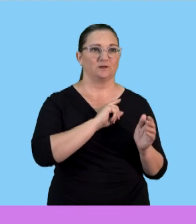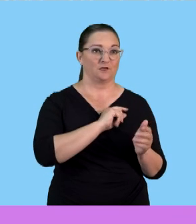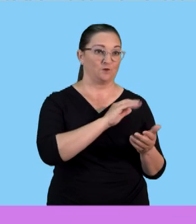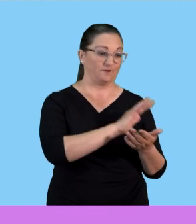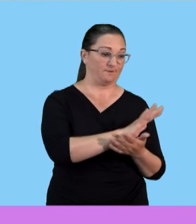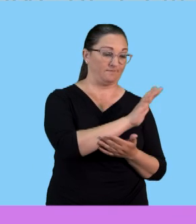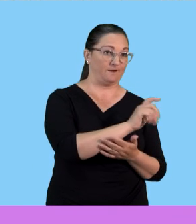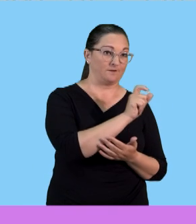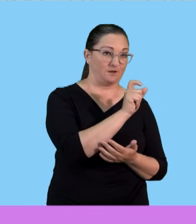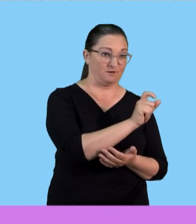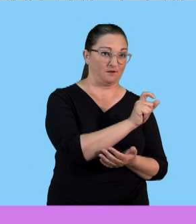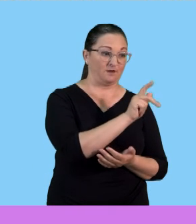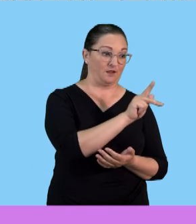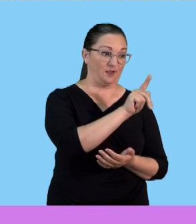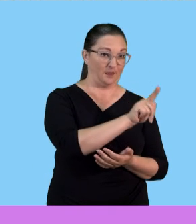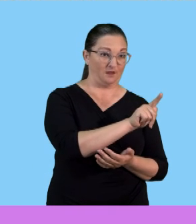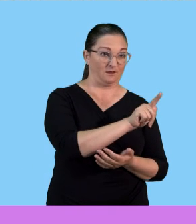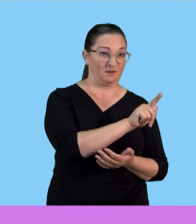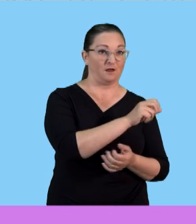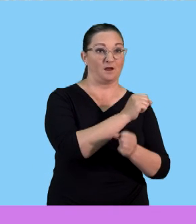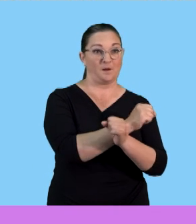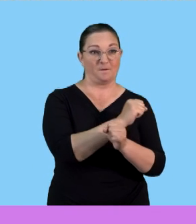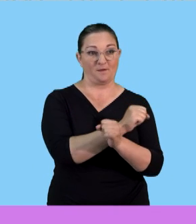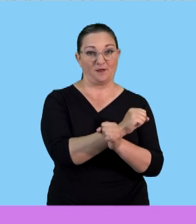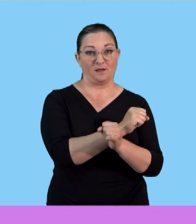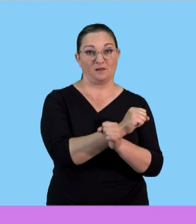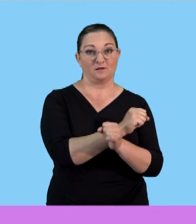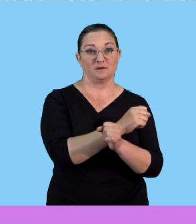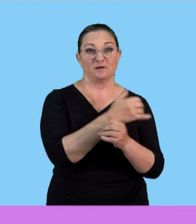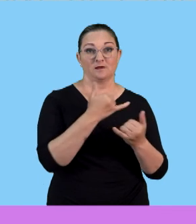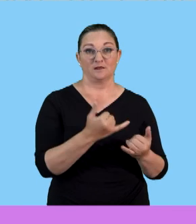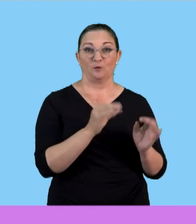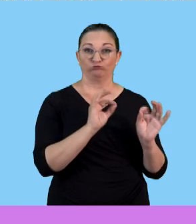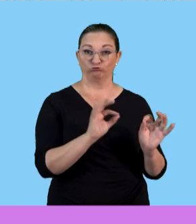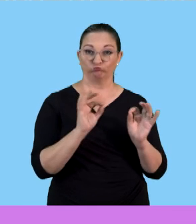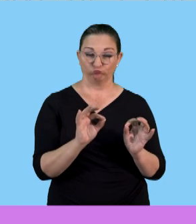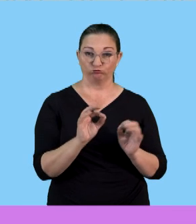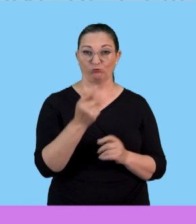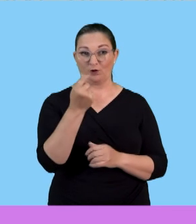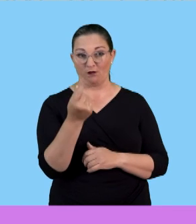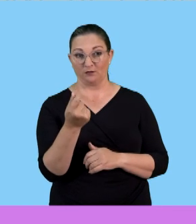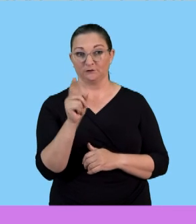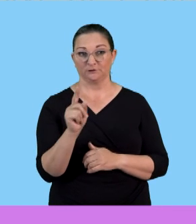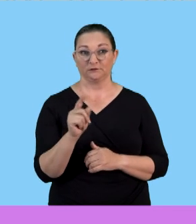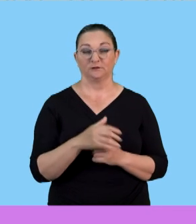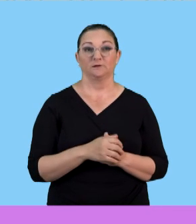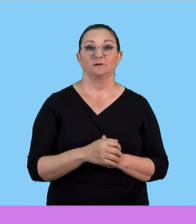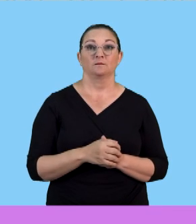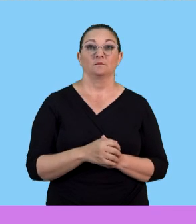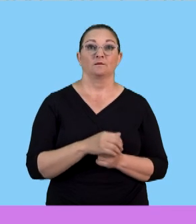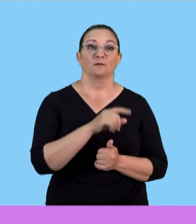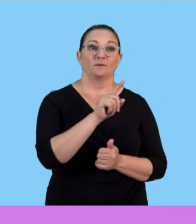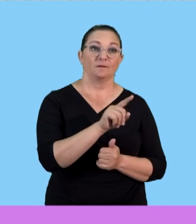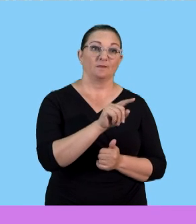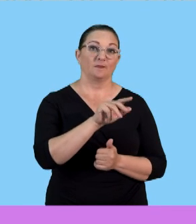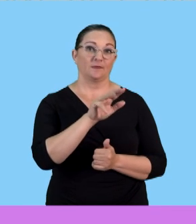I'm taking my 15 kiloliters, then I'm multiplying it with the correct cost. So on